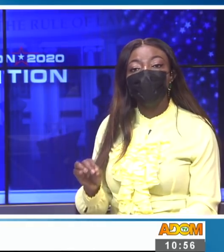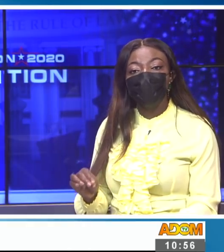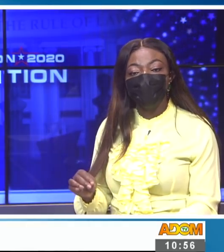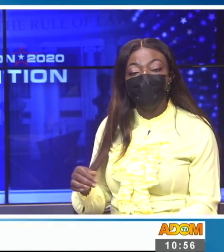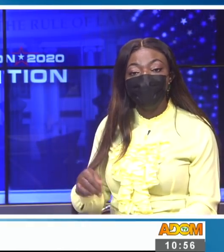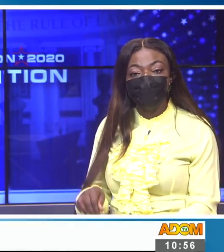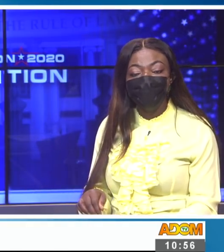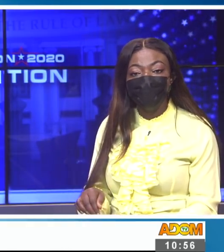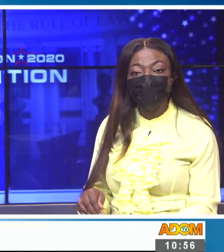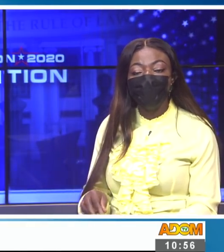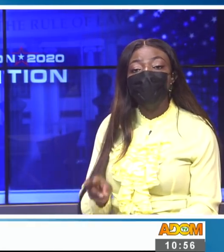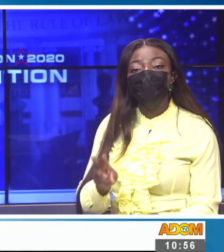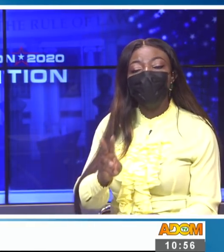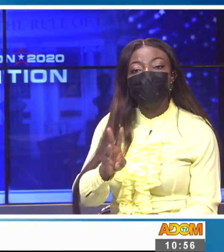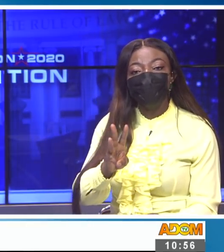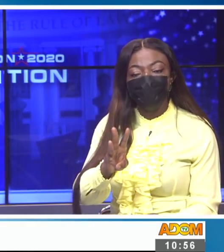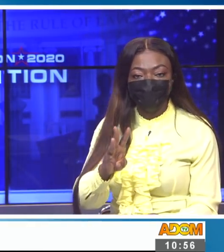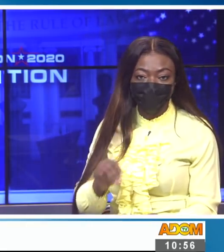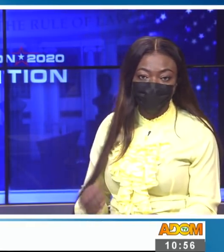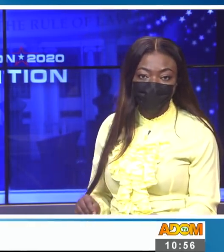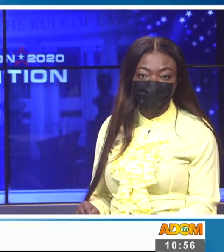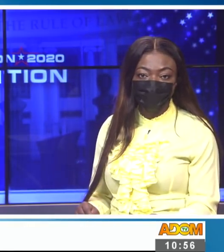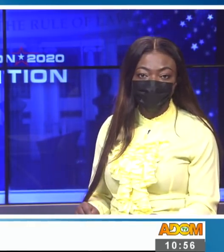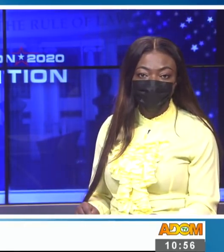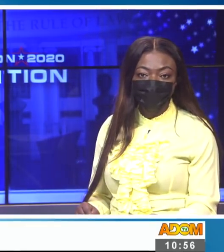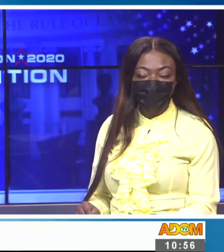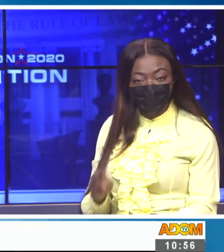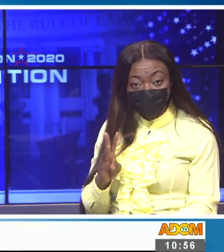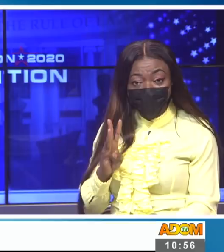wo apply for wasenye mu a